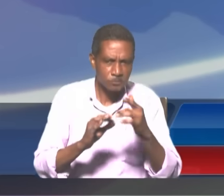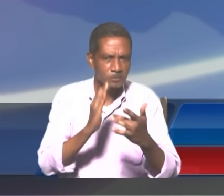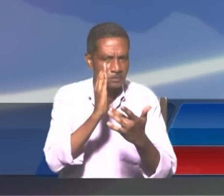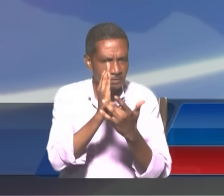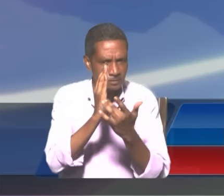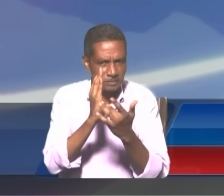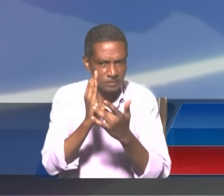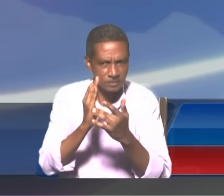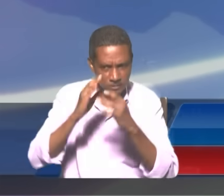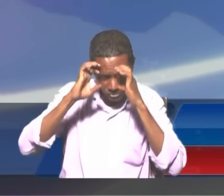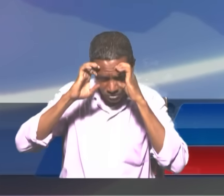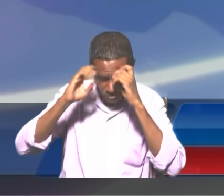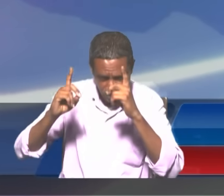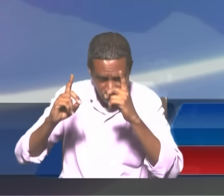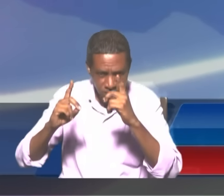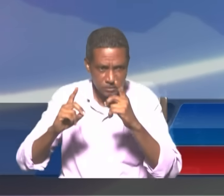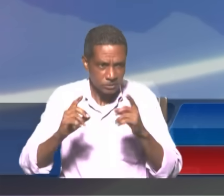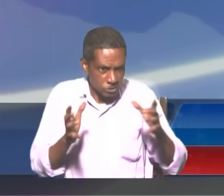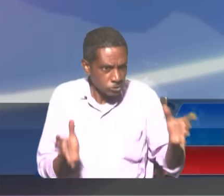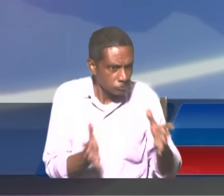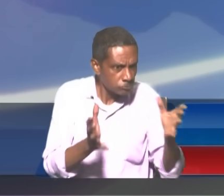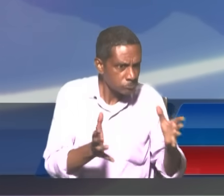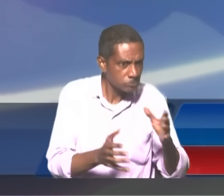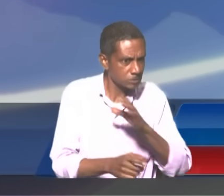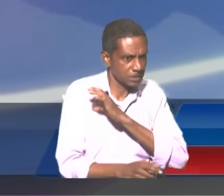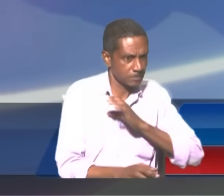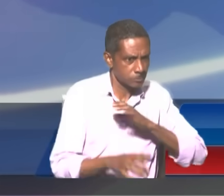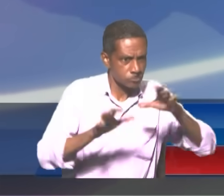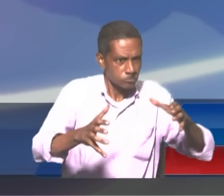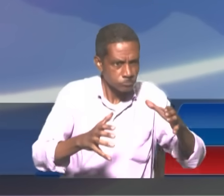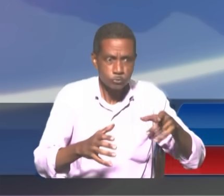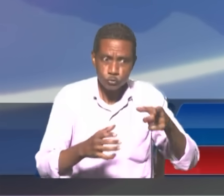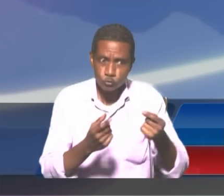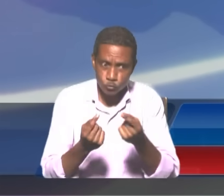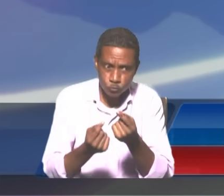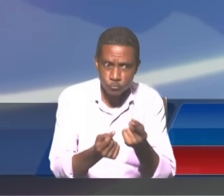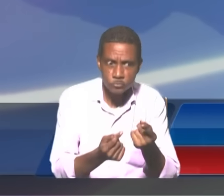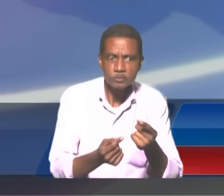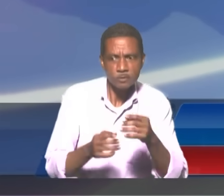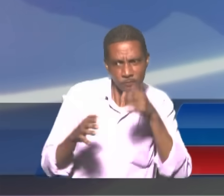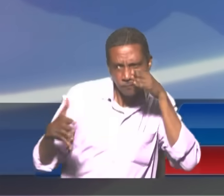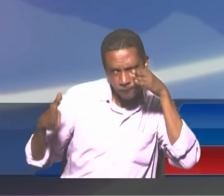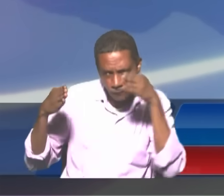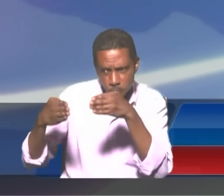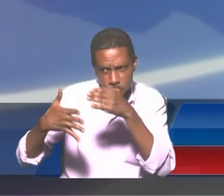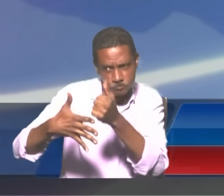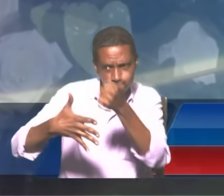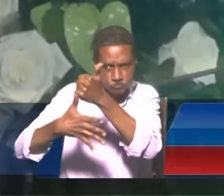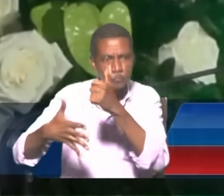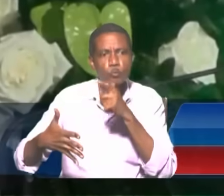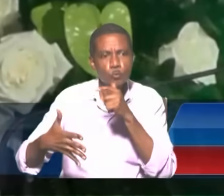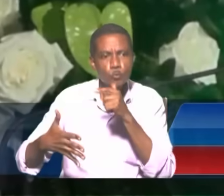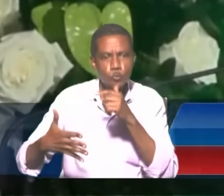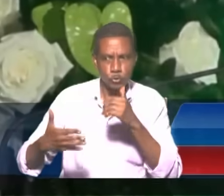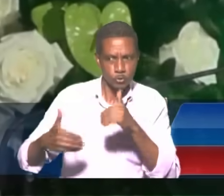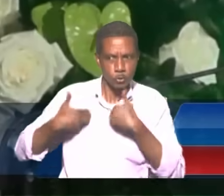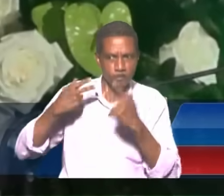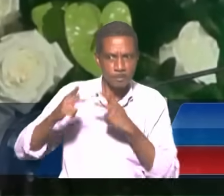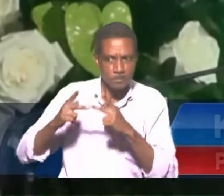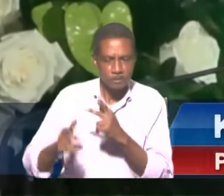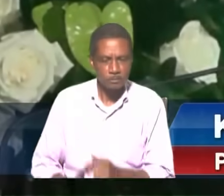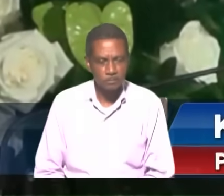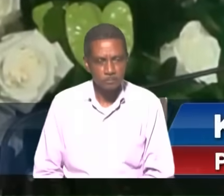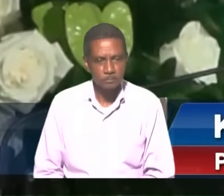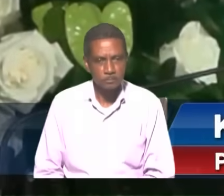vocational education and urged her cabinet to do what is required to ensure youth are prioritized. Take notice, Minister